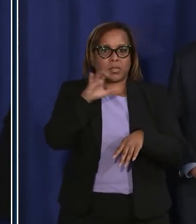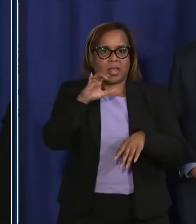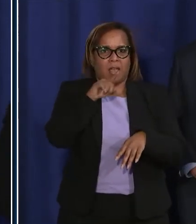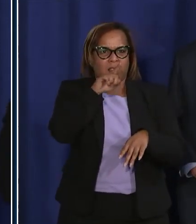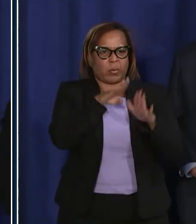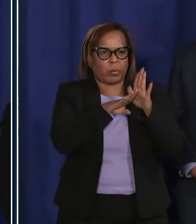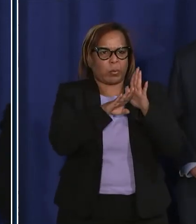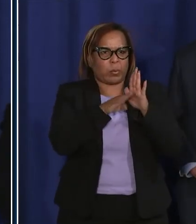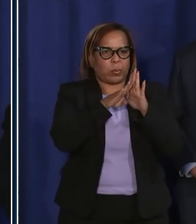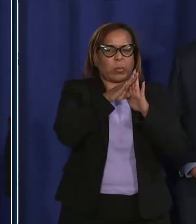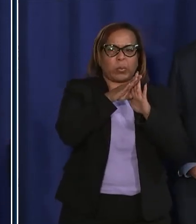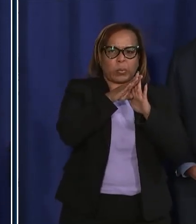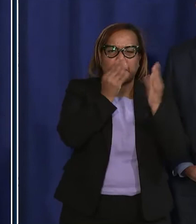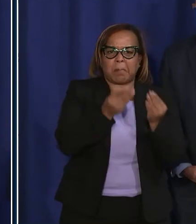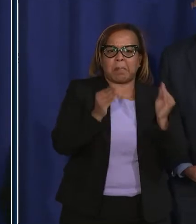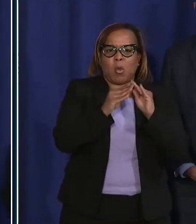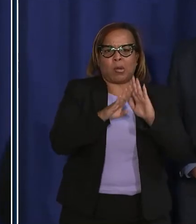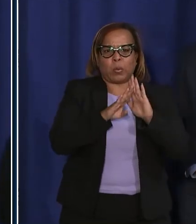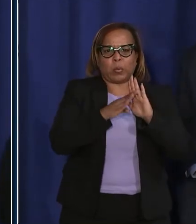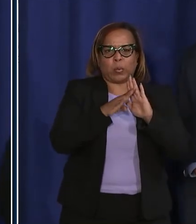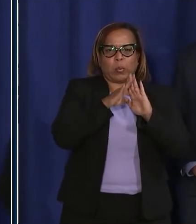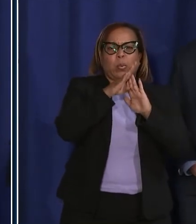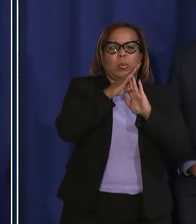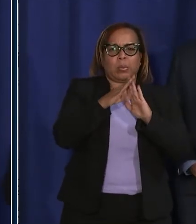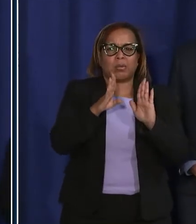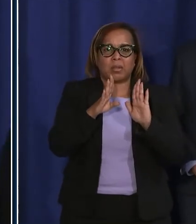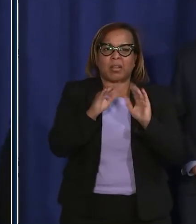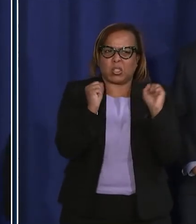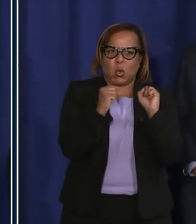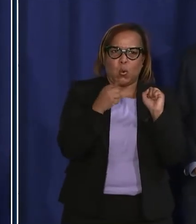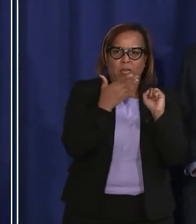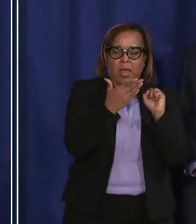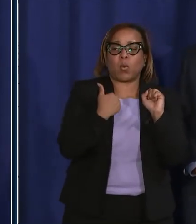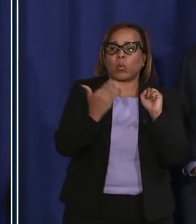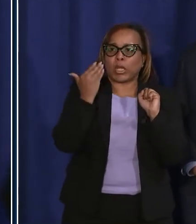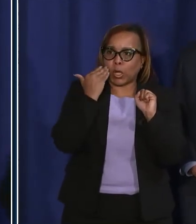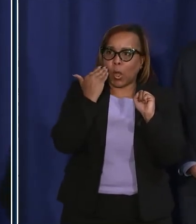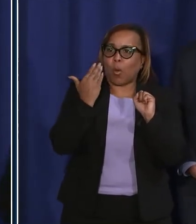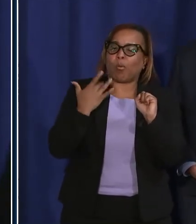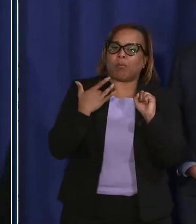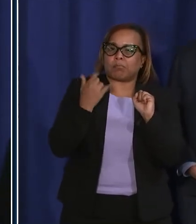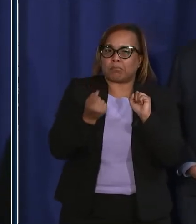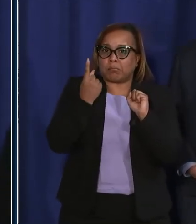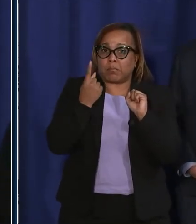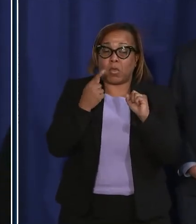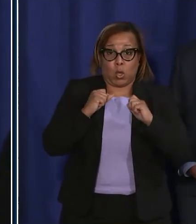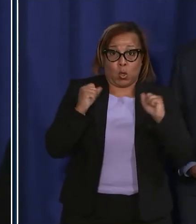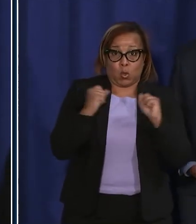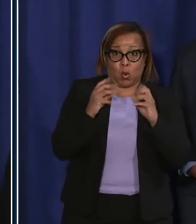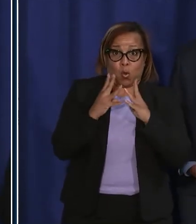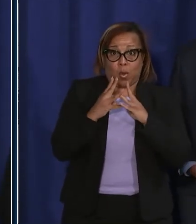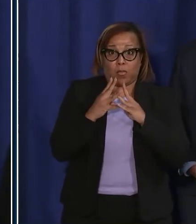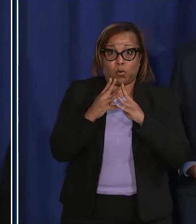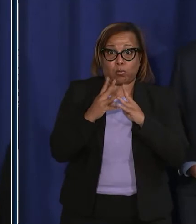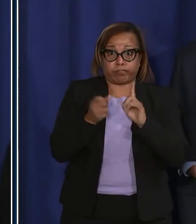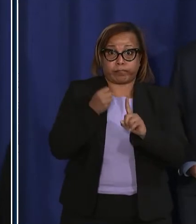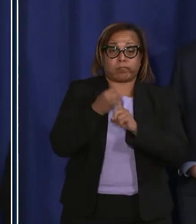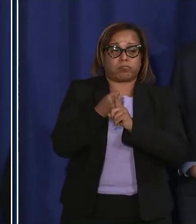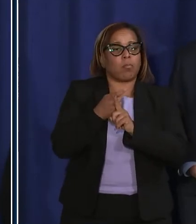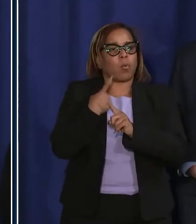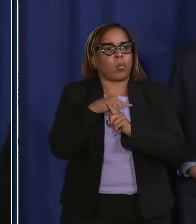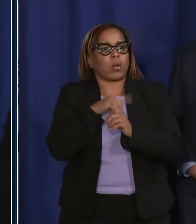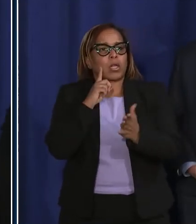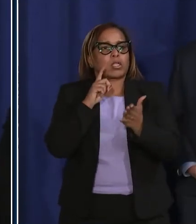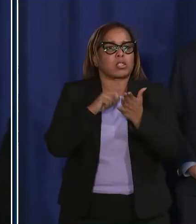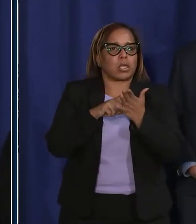also starting to be more on the way up. It's colder up there, and we know that typically as cold weather comes, we